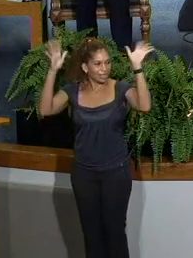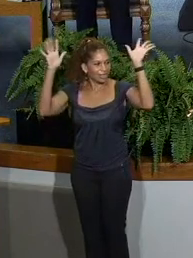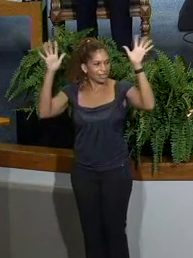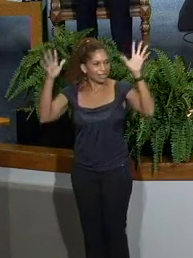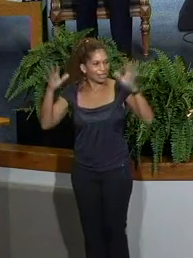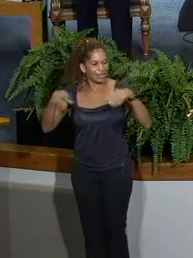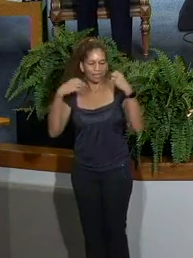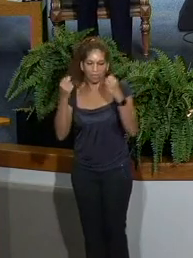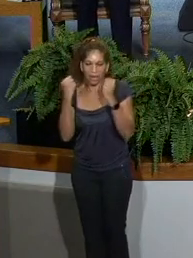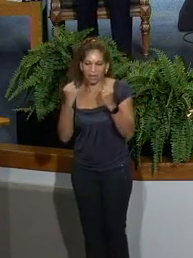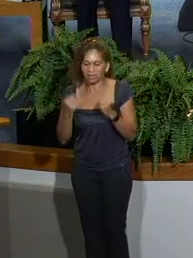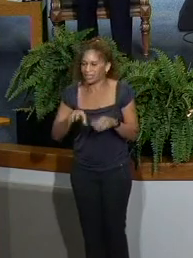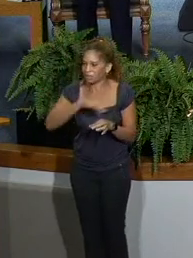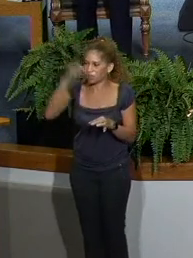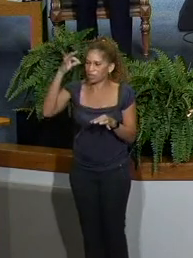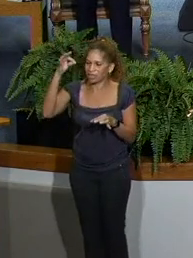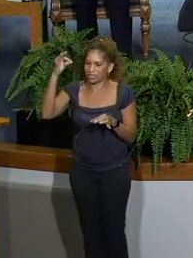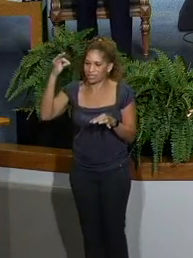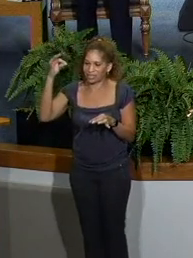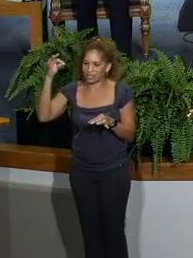Power of the Spirit.